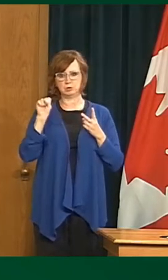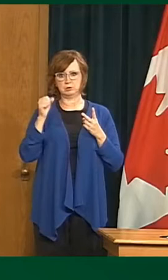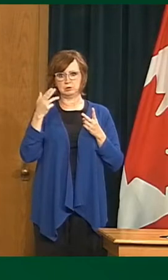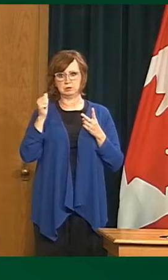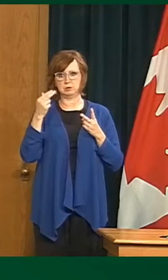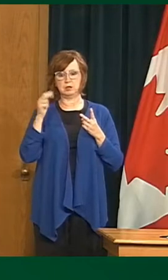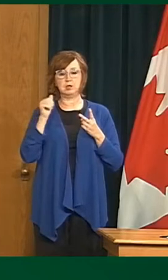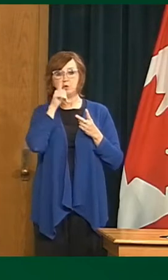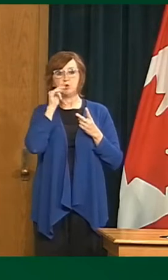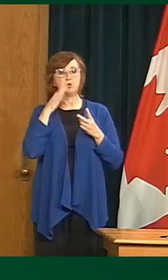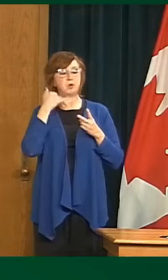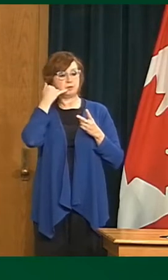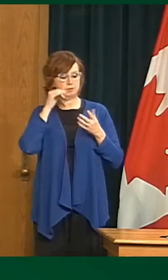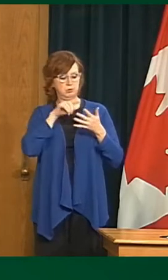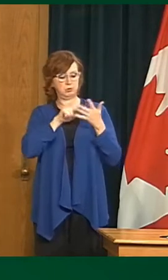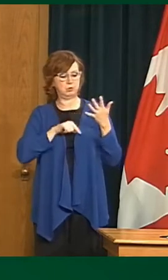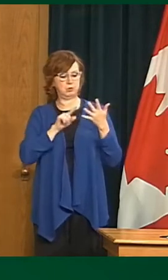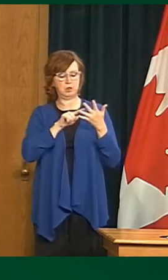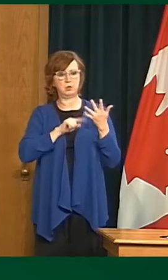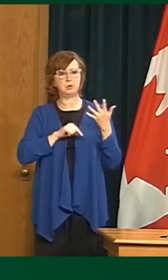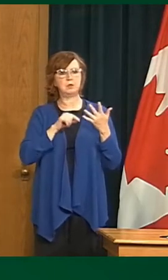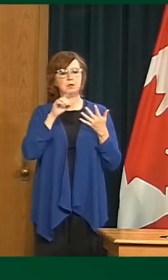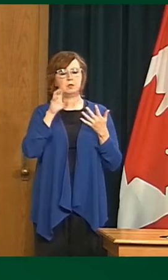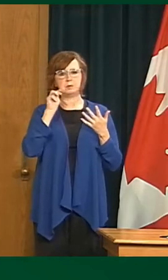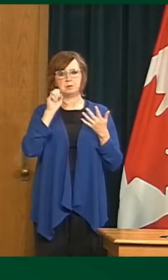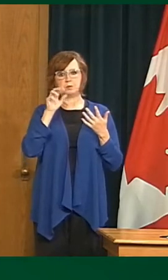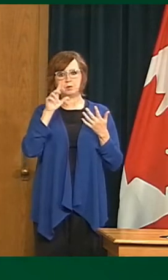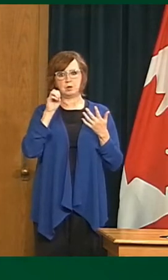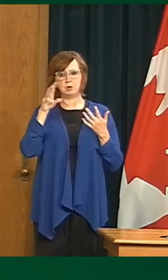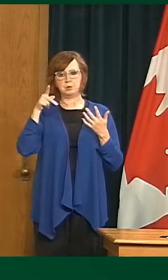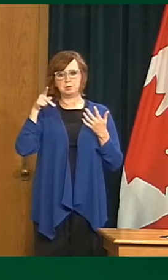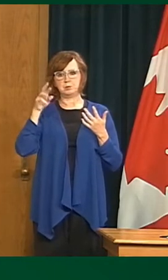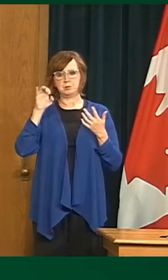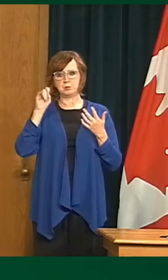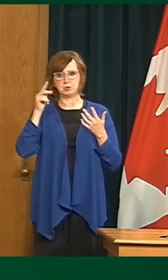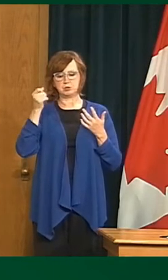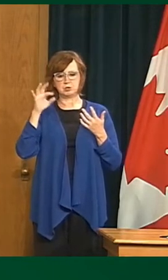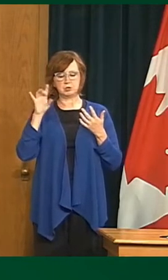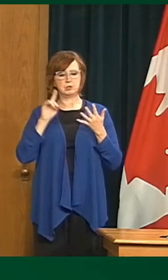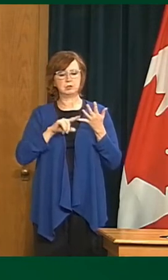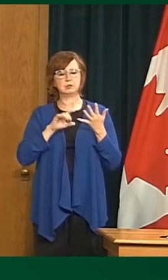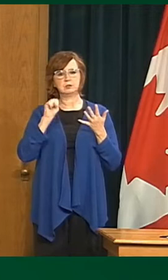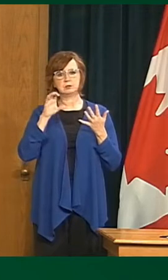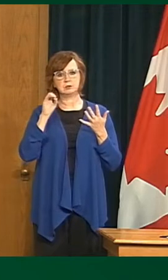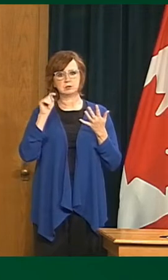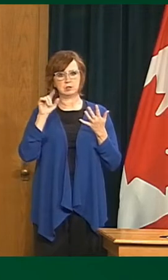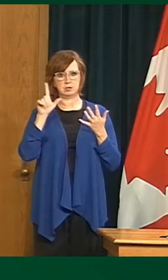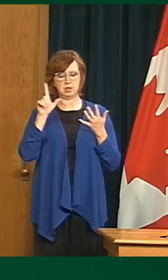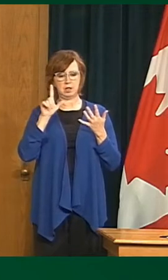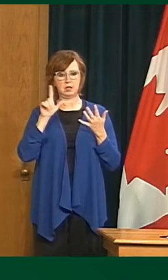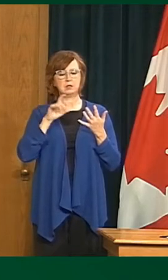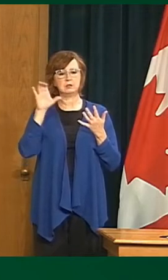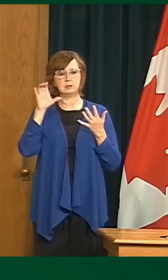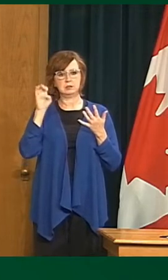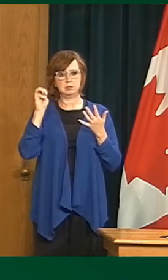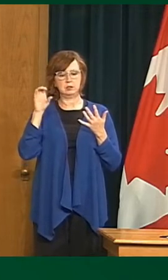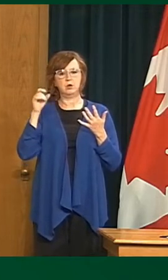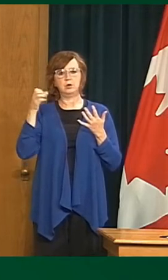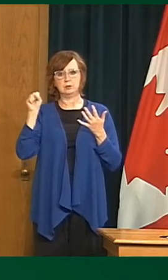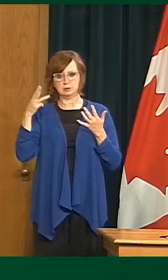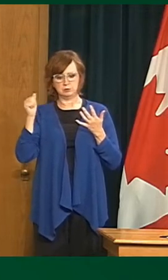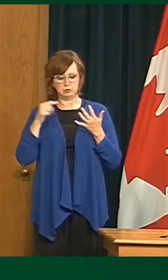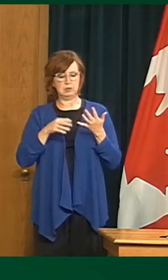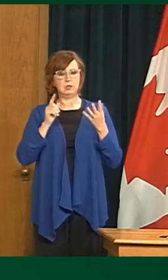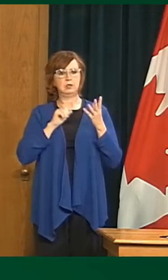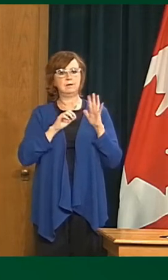Marl Pritchard, president of the Saskatchewan Public Safety Agency. We have Scott Livingstone, CEO of the Saskatchewan Health Authority. And we